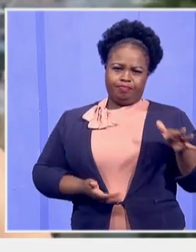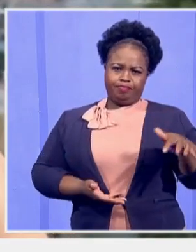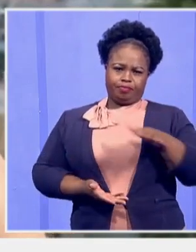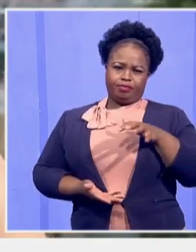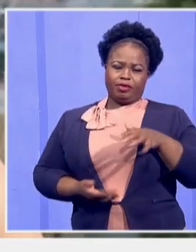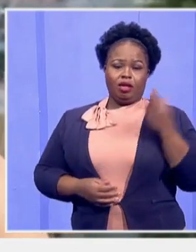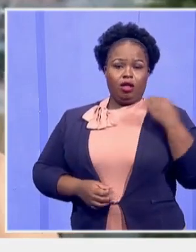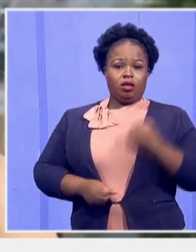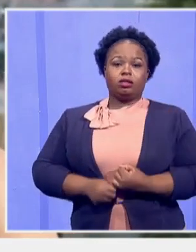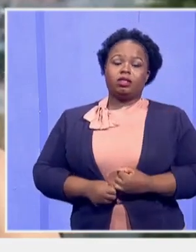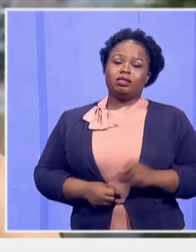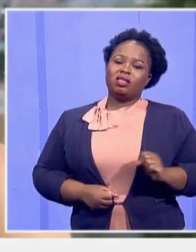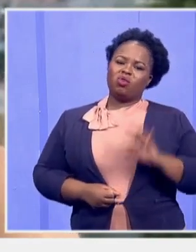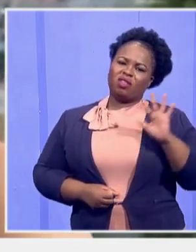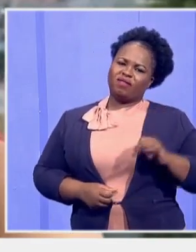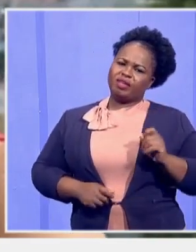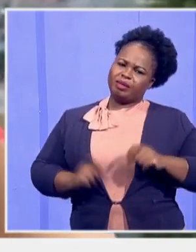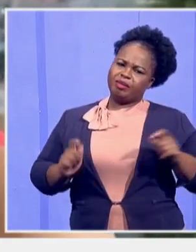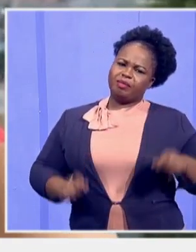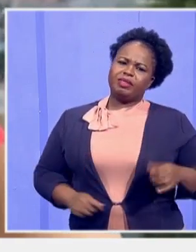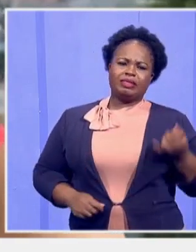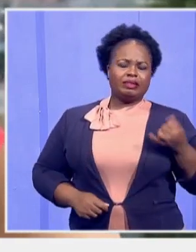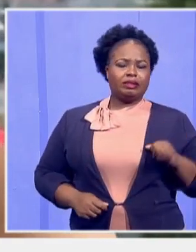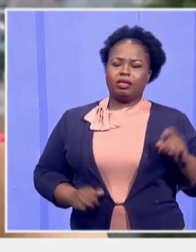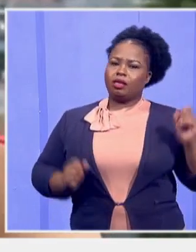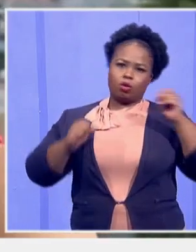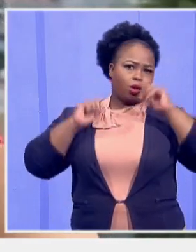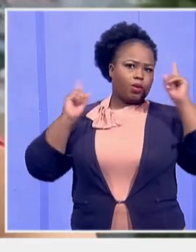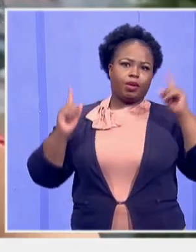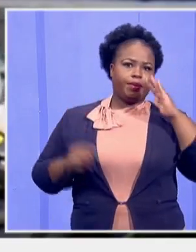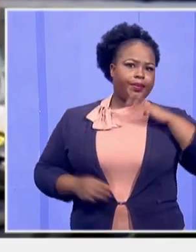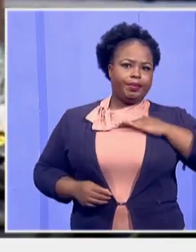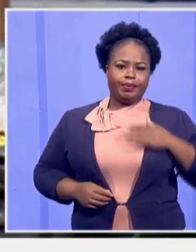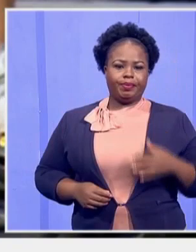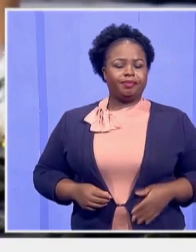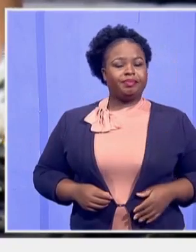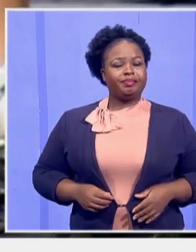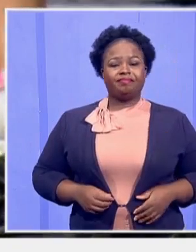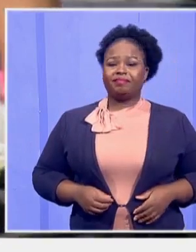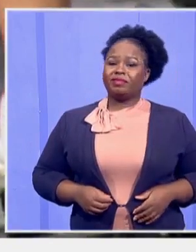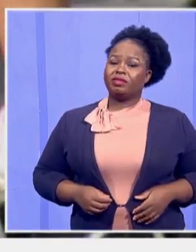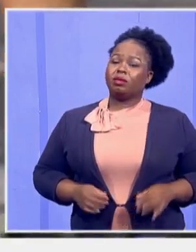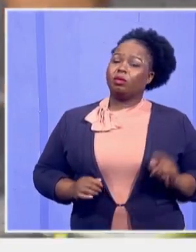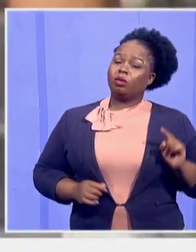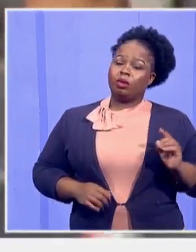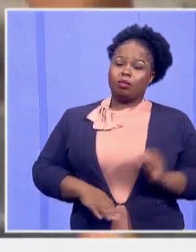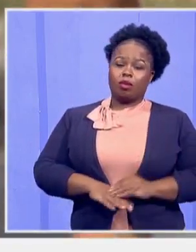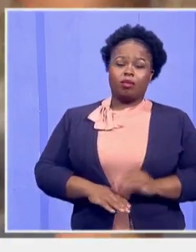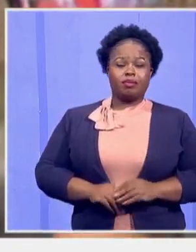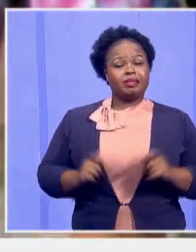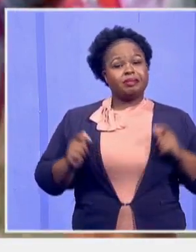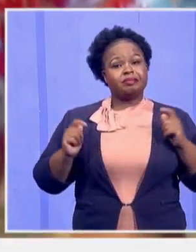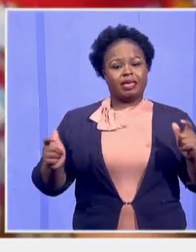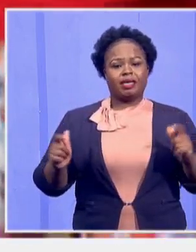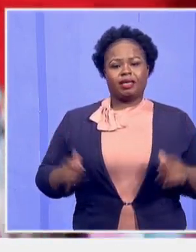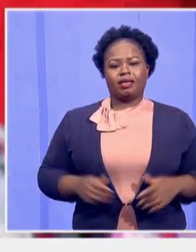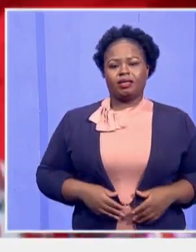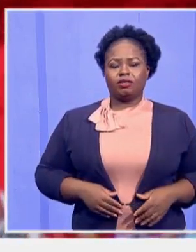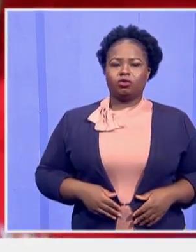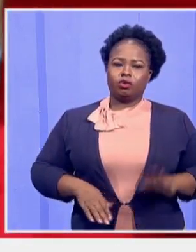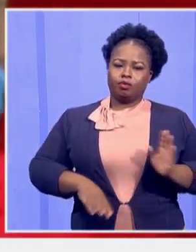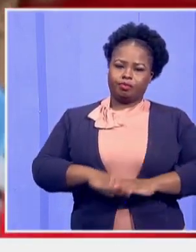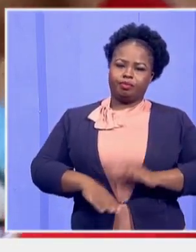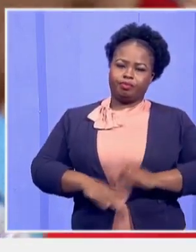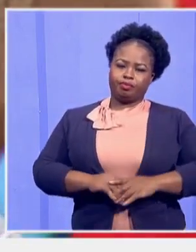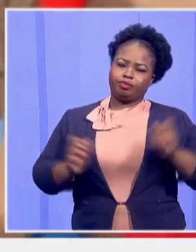South African people are still very much unaware of just how massive this crisis is. So the more awareness we can get